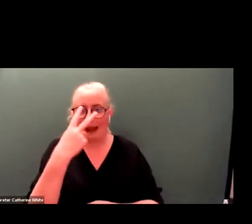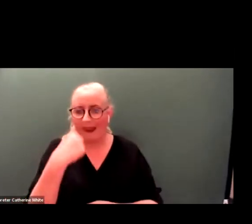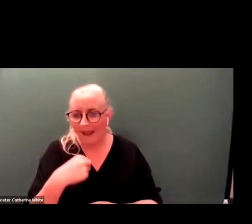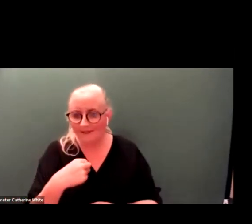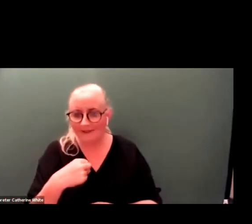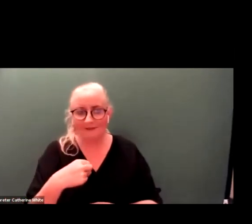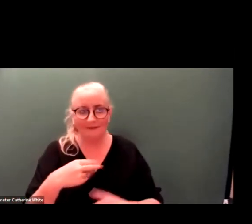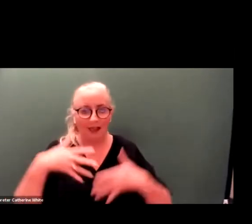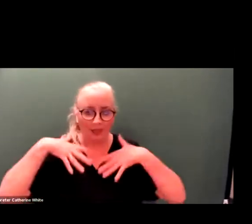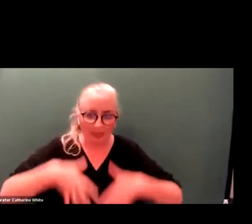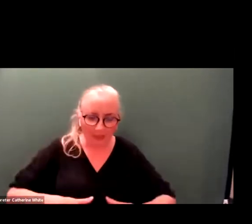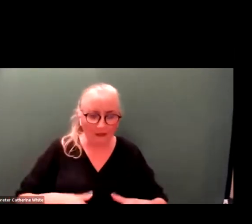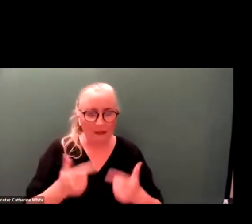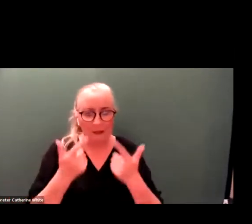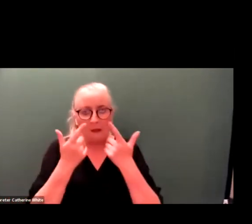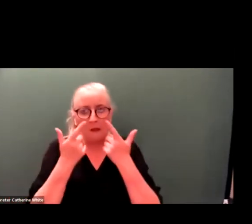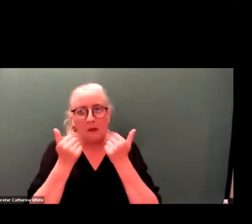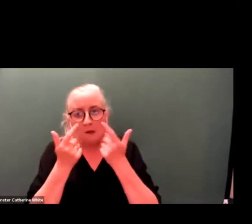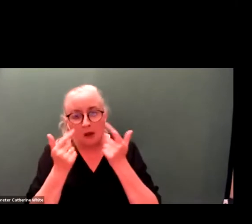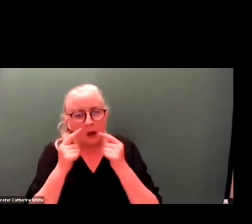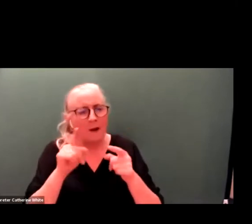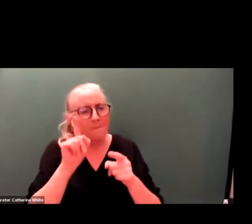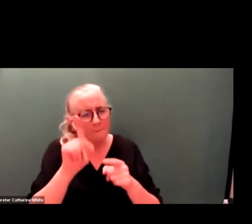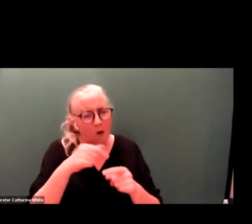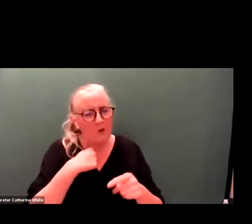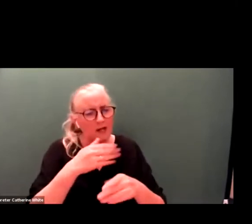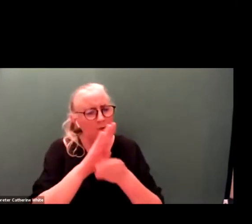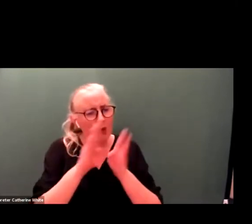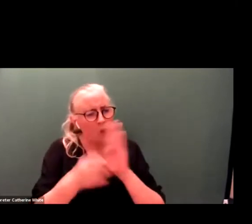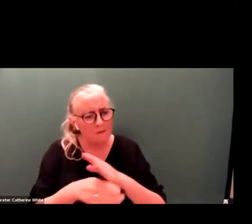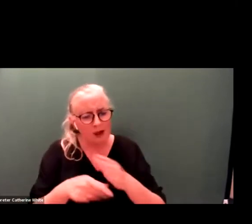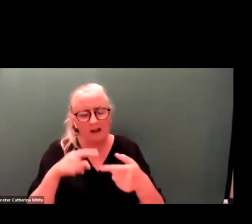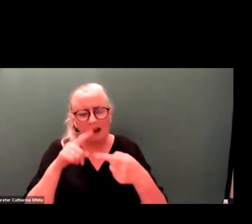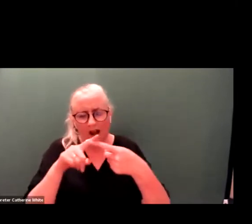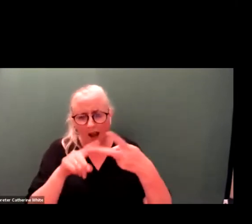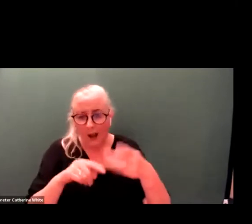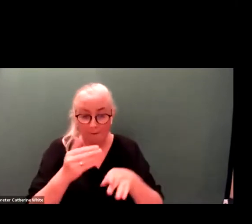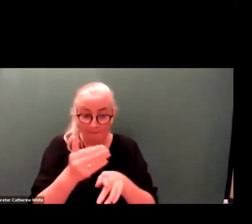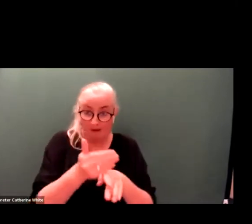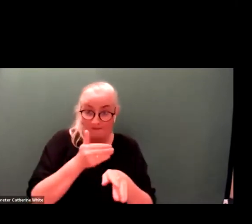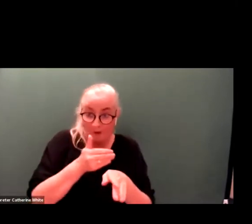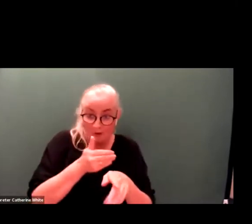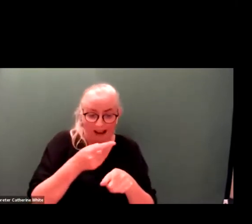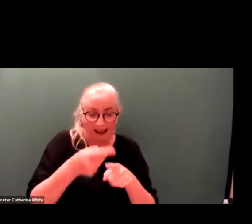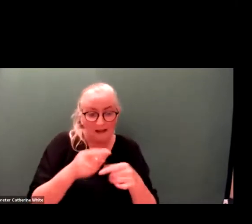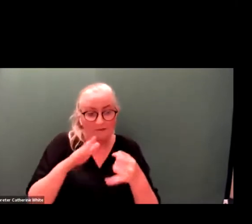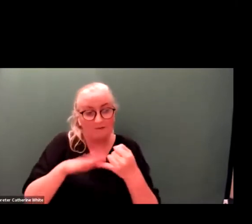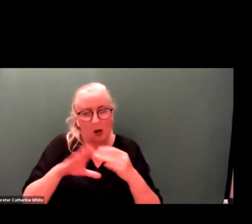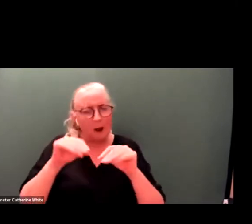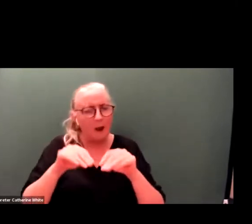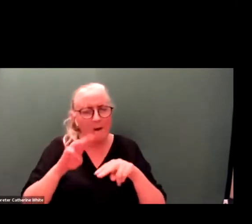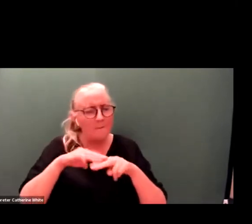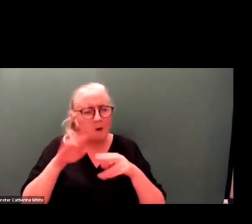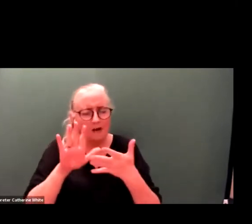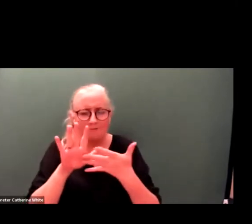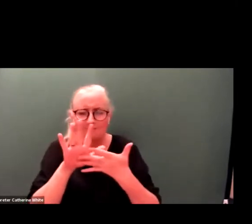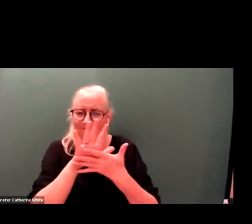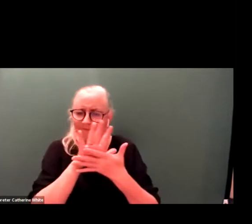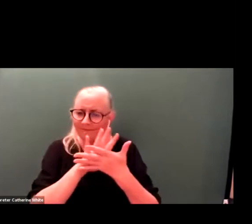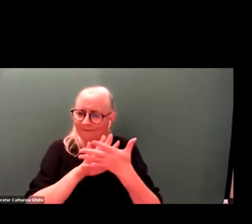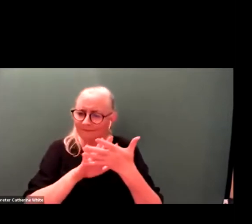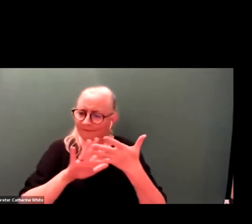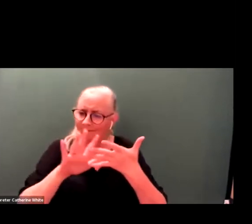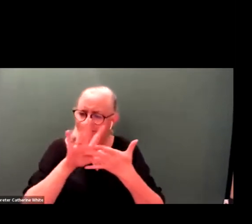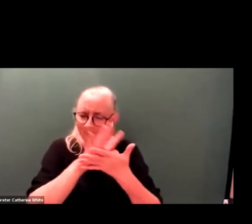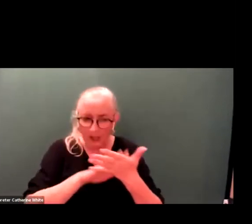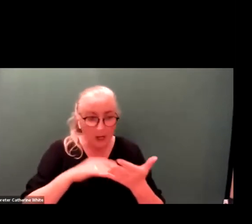some tearfulness. But now we're starting to recognise that the symptoms of menopause and perimenopause are much more nuanced than that. So